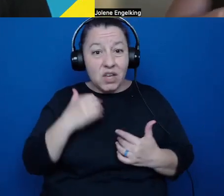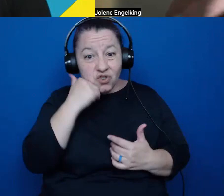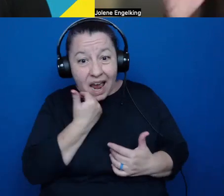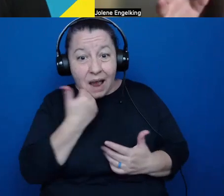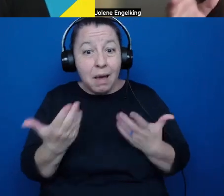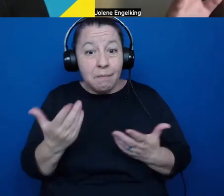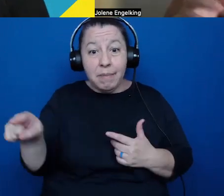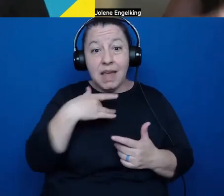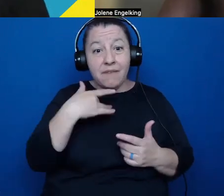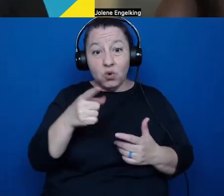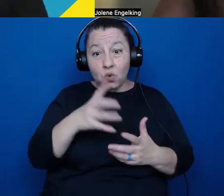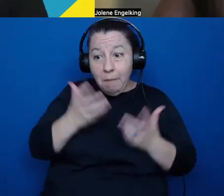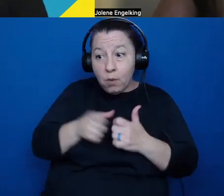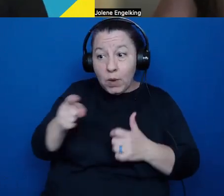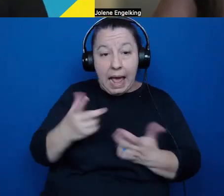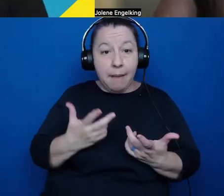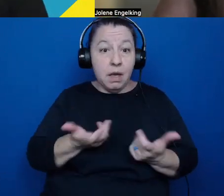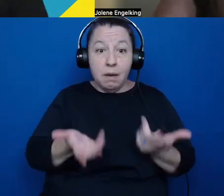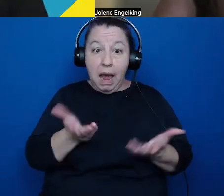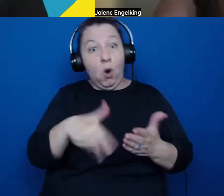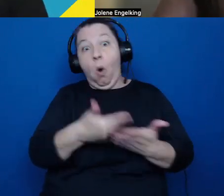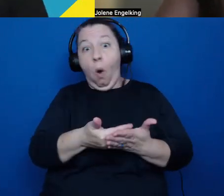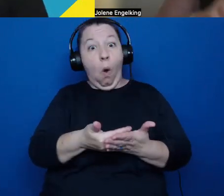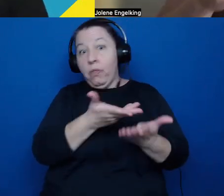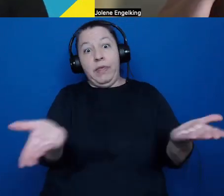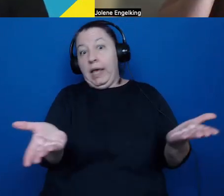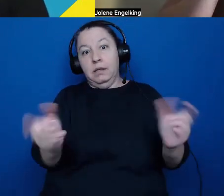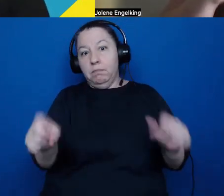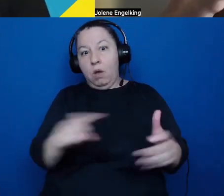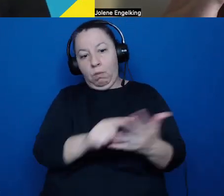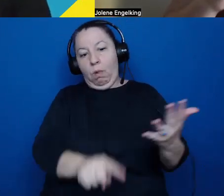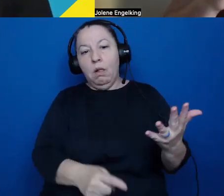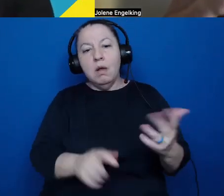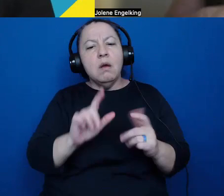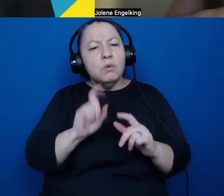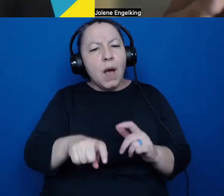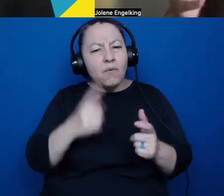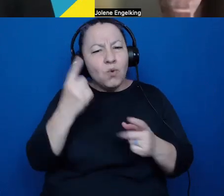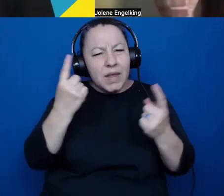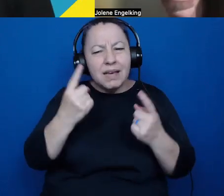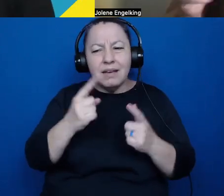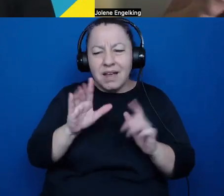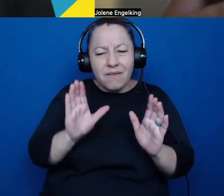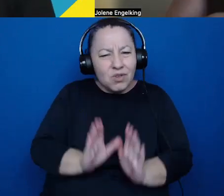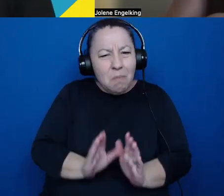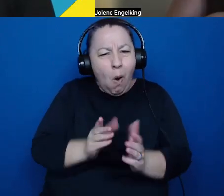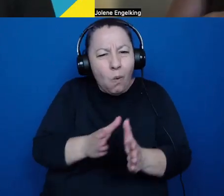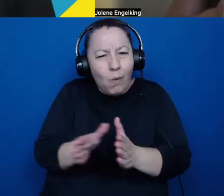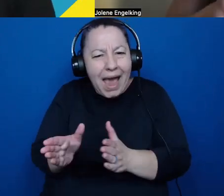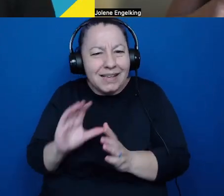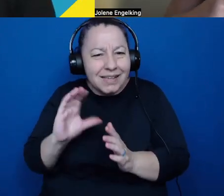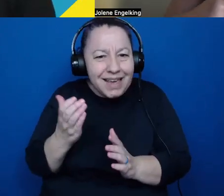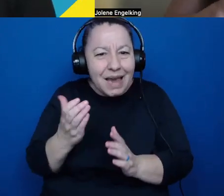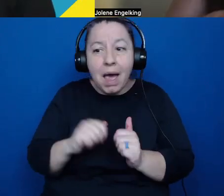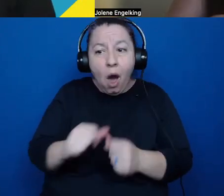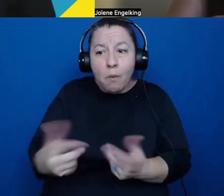them, maybe all the things, right? And so really be thinking about how can we, like, even those small sorts of ways, how are we providing